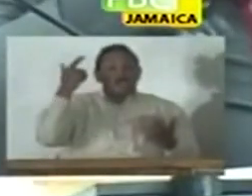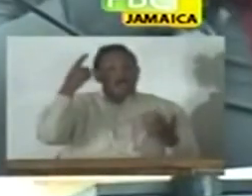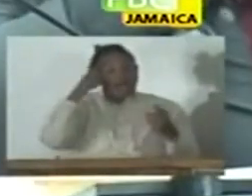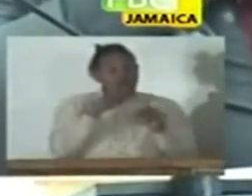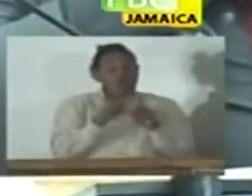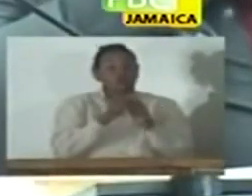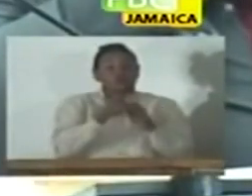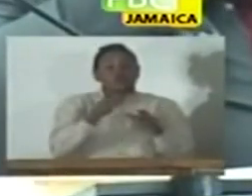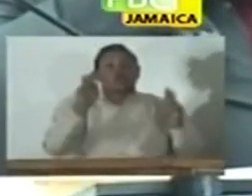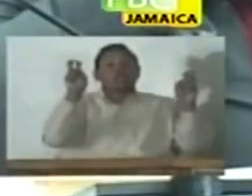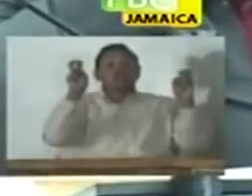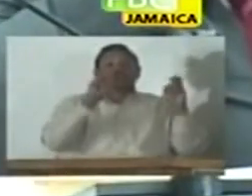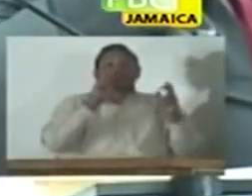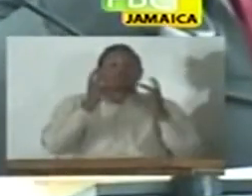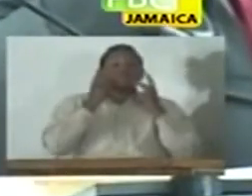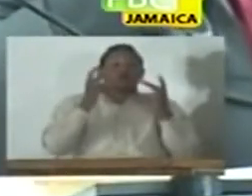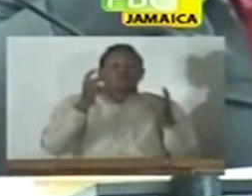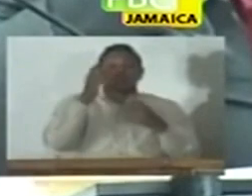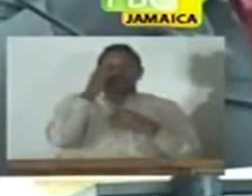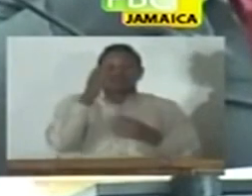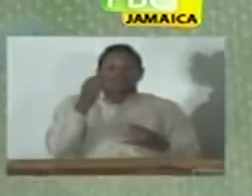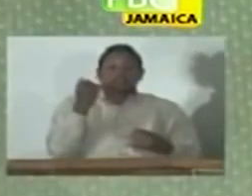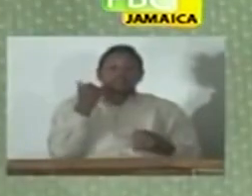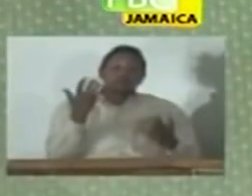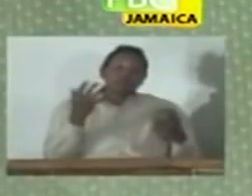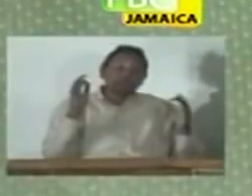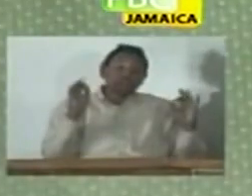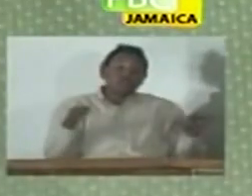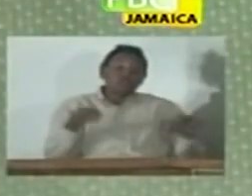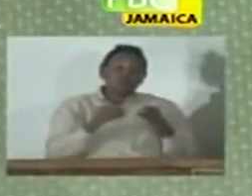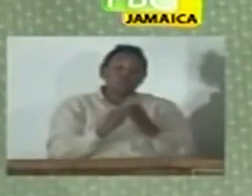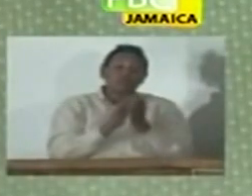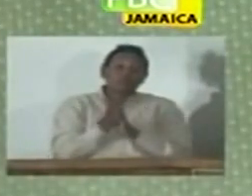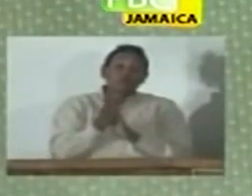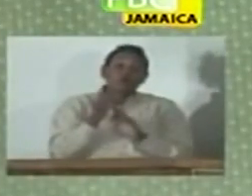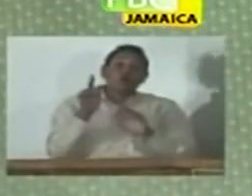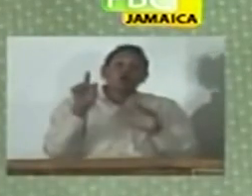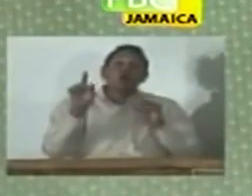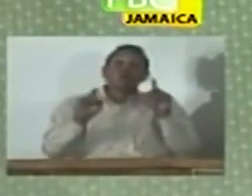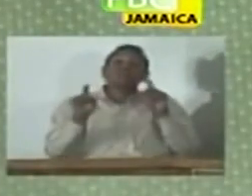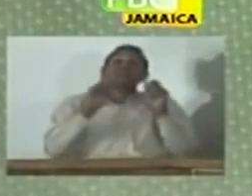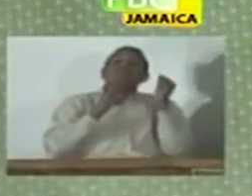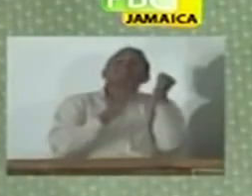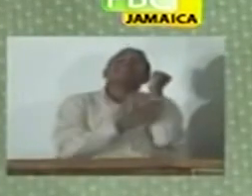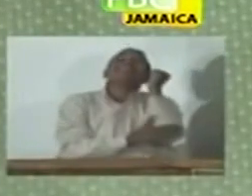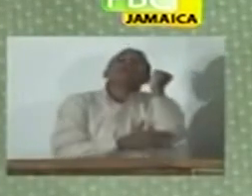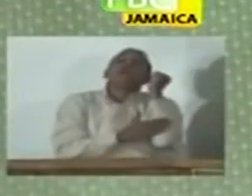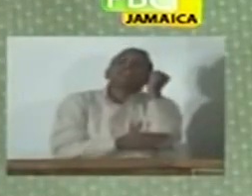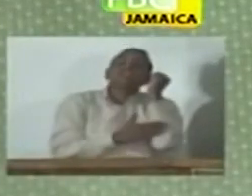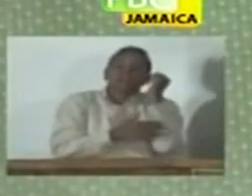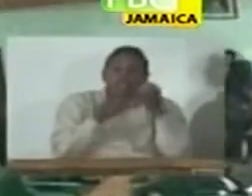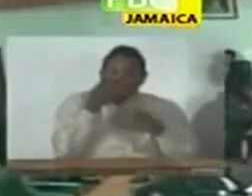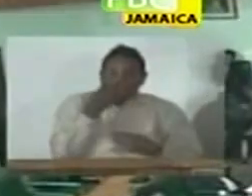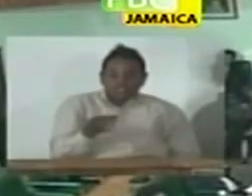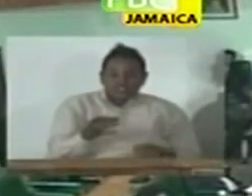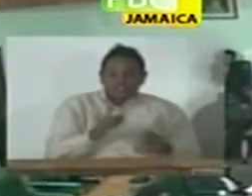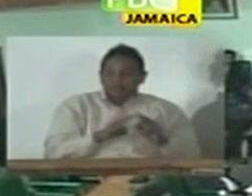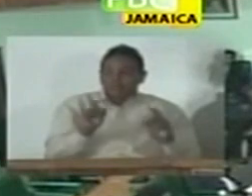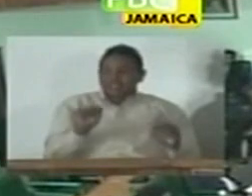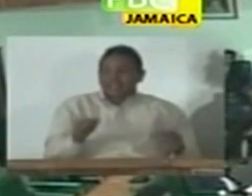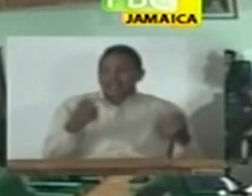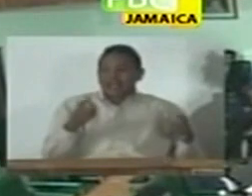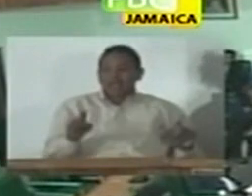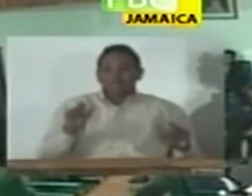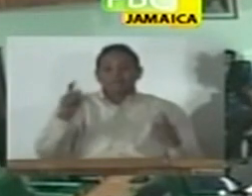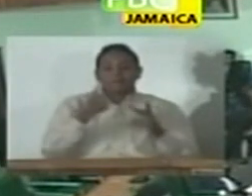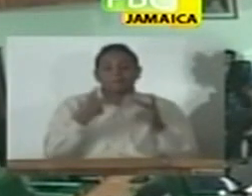public interest. It might even be determined to be a question of national interest, but it can be taken up elsewhere and